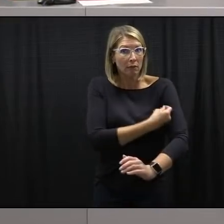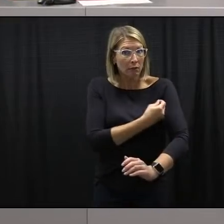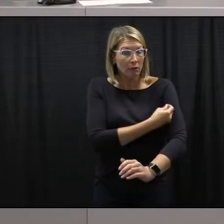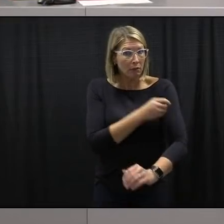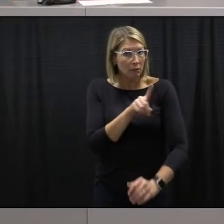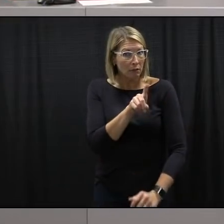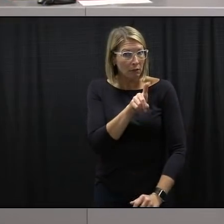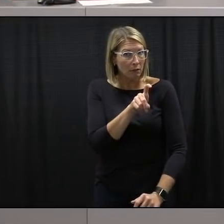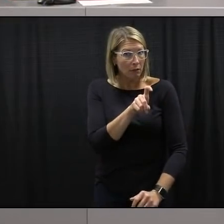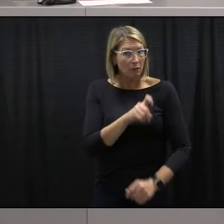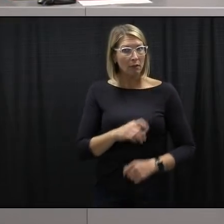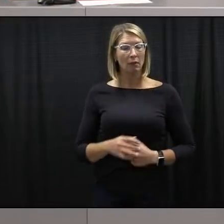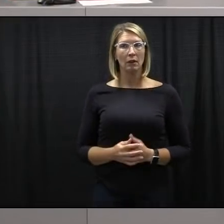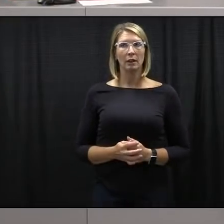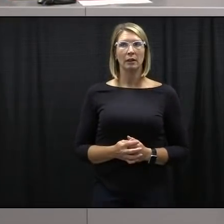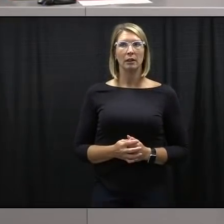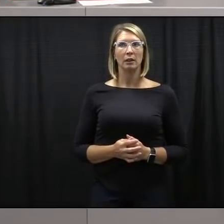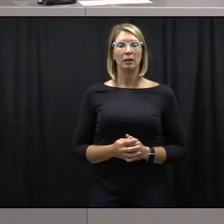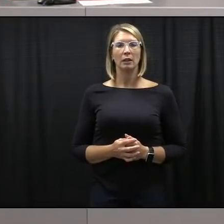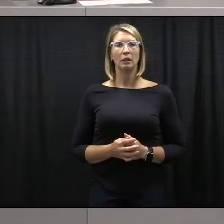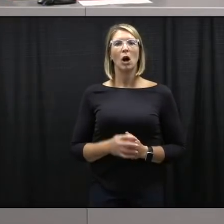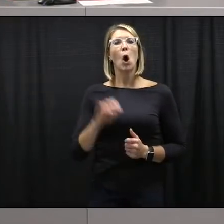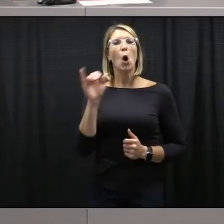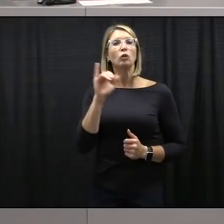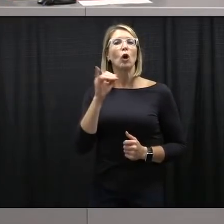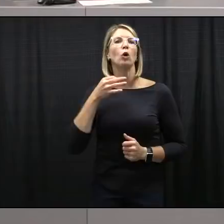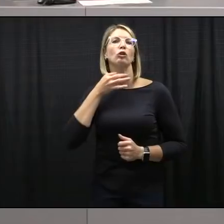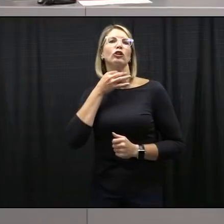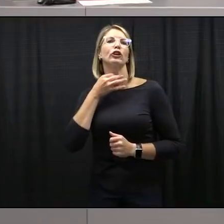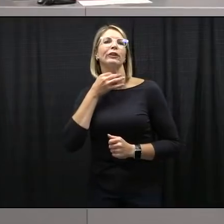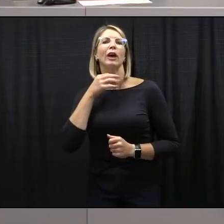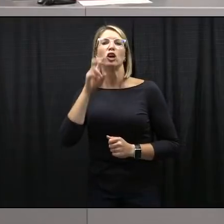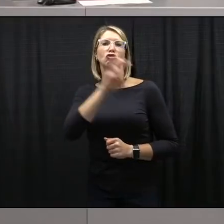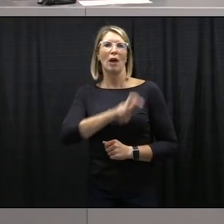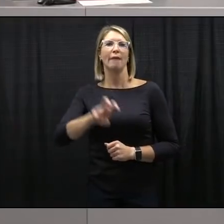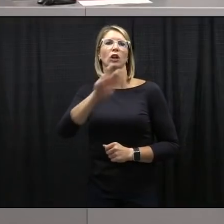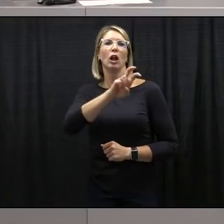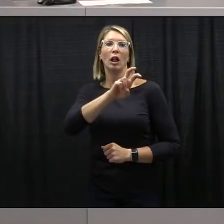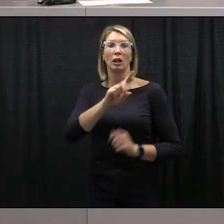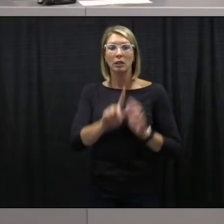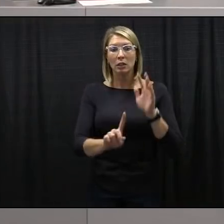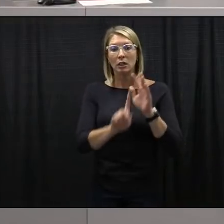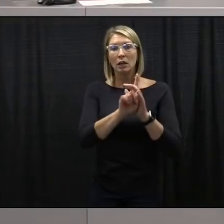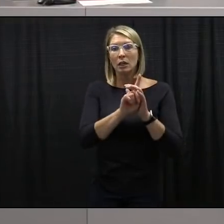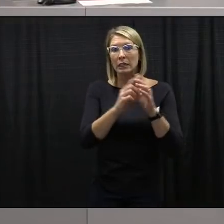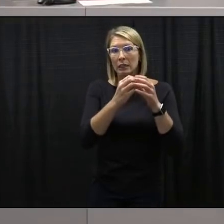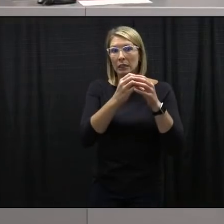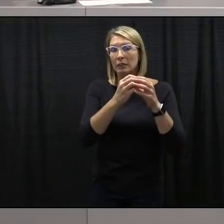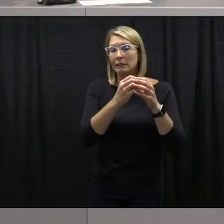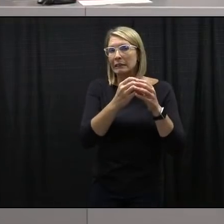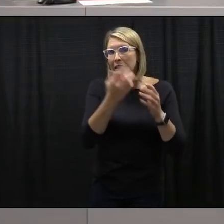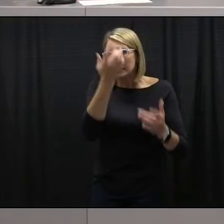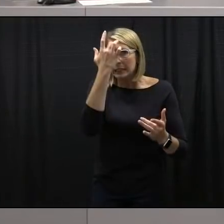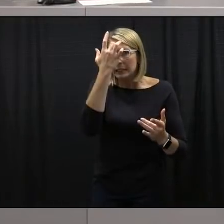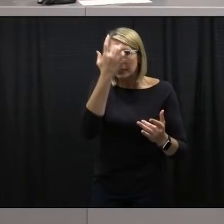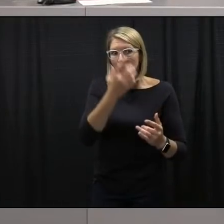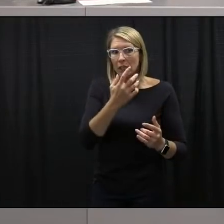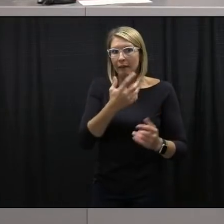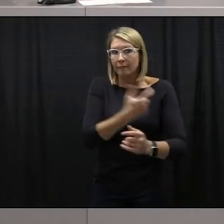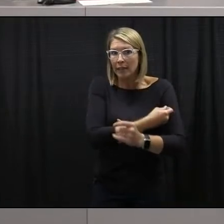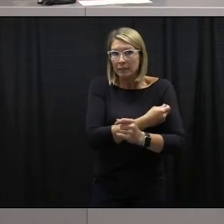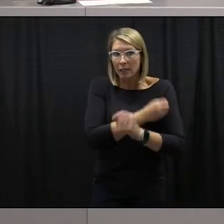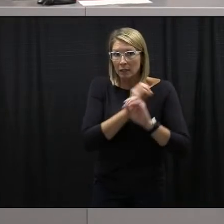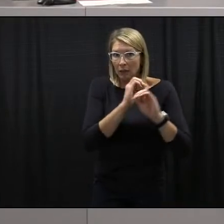So I don't have a breakdown of travel-related cases and vaccination status, so I wouldn't be fair for me to say